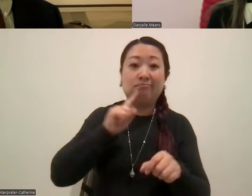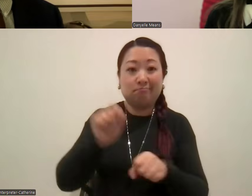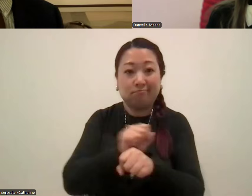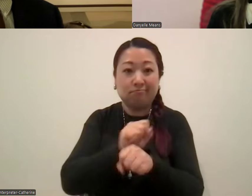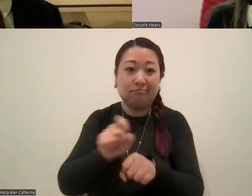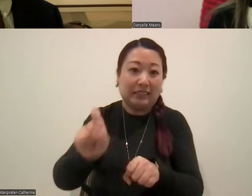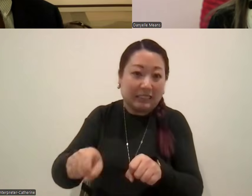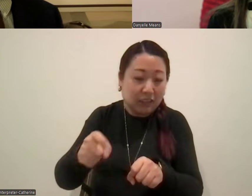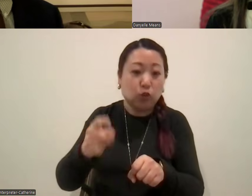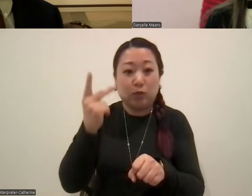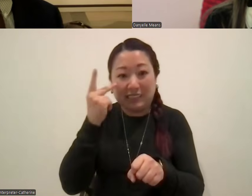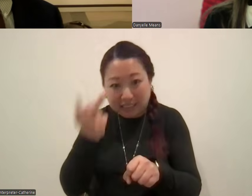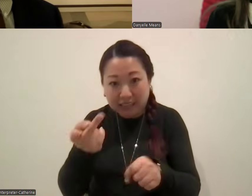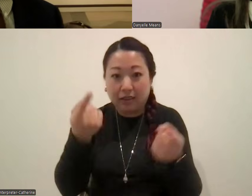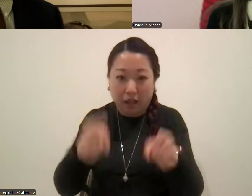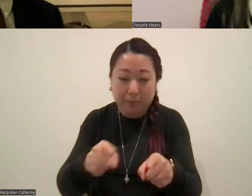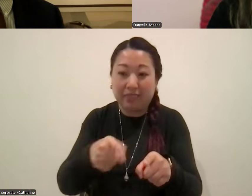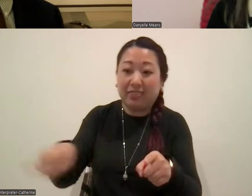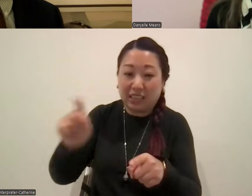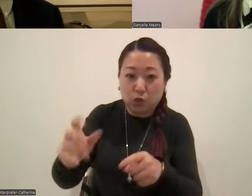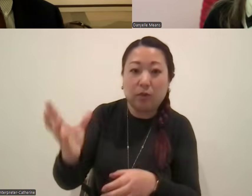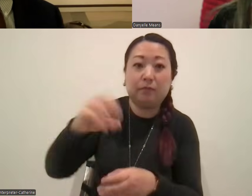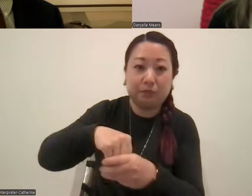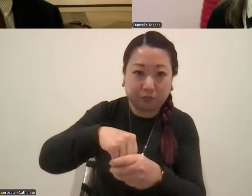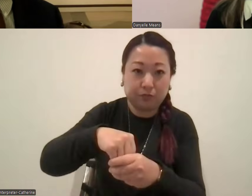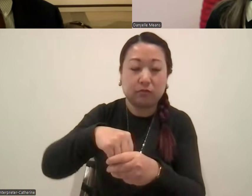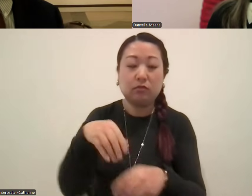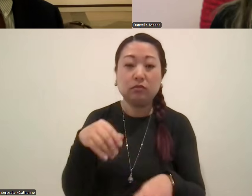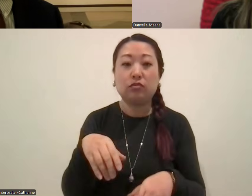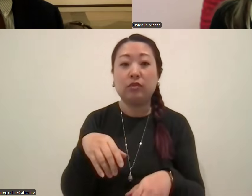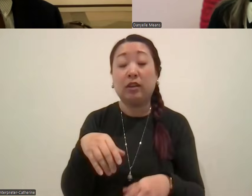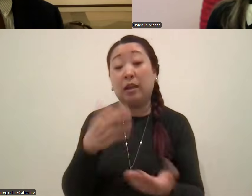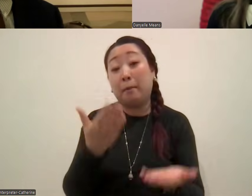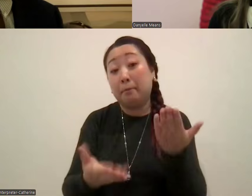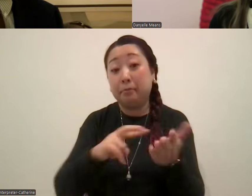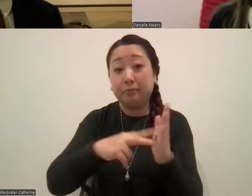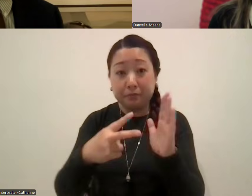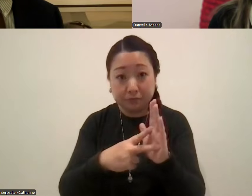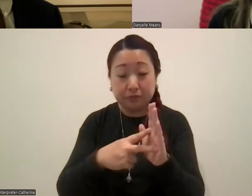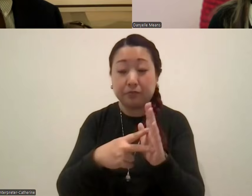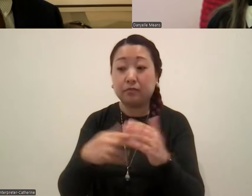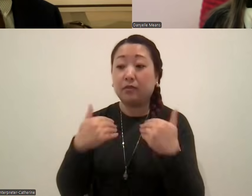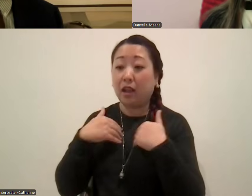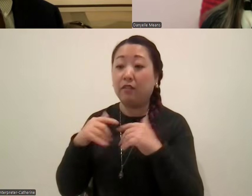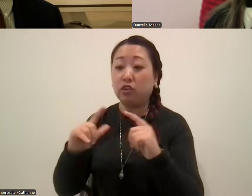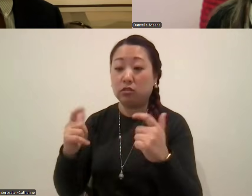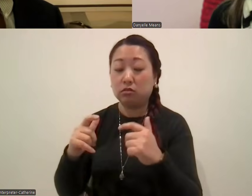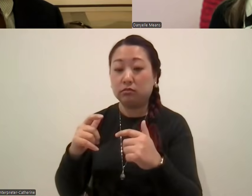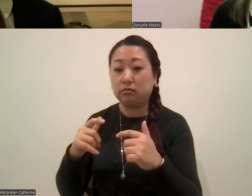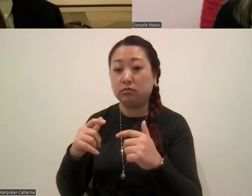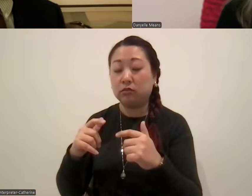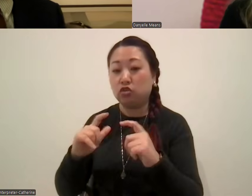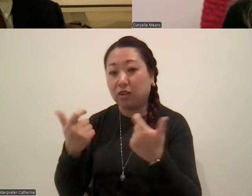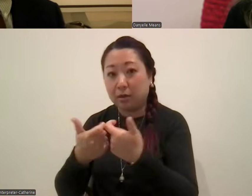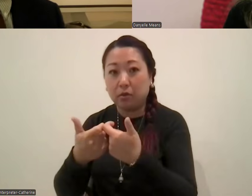see and be a part of. And maybe that's bringing tribal historic preservation officers